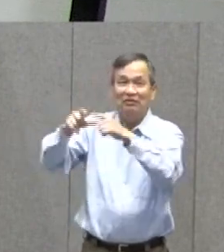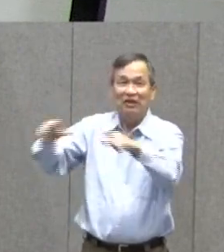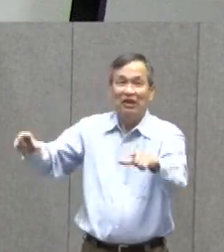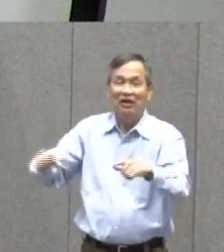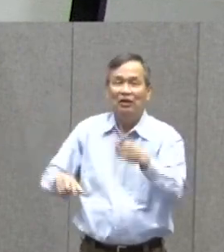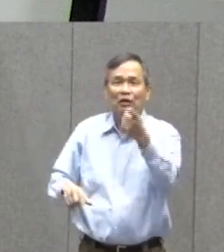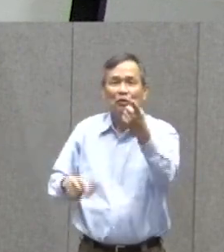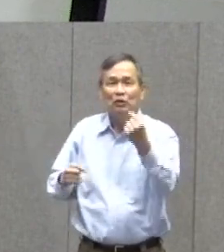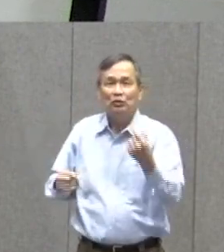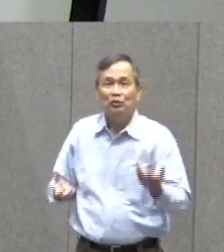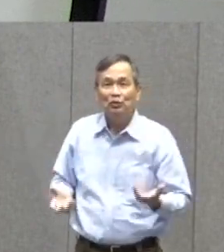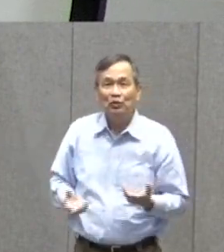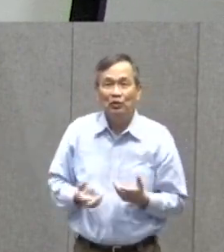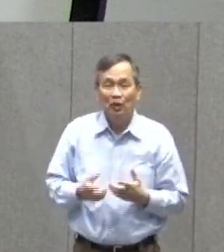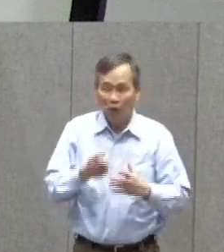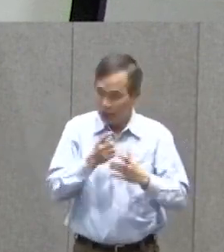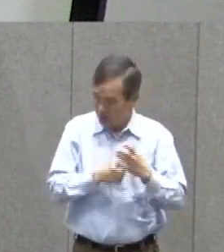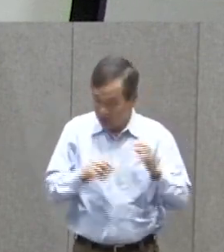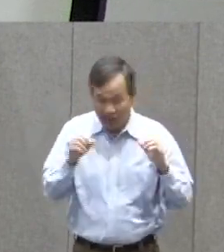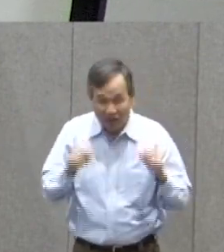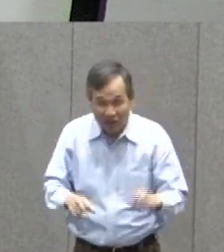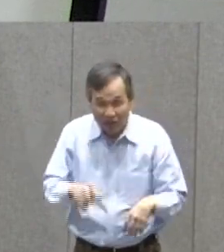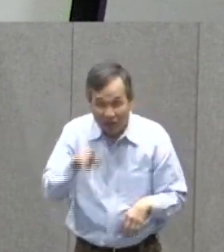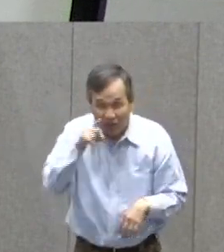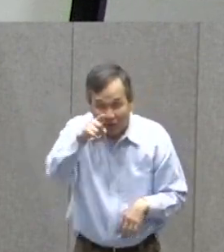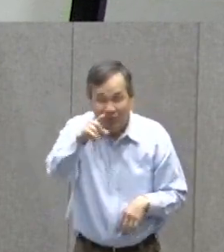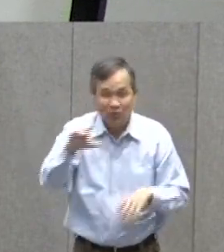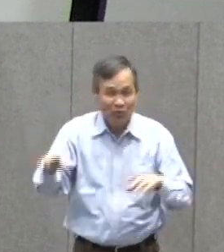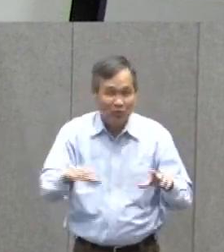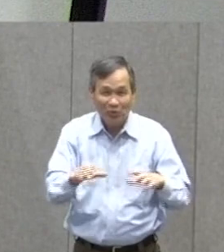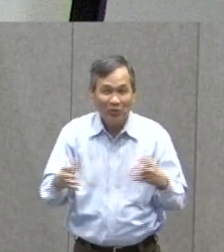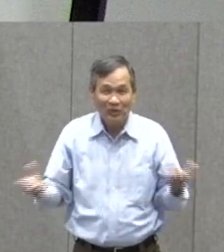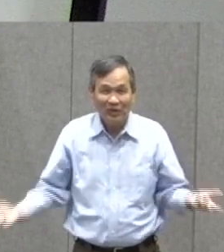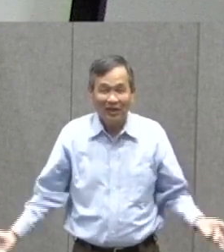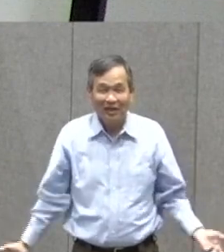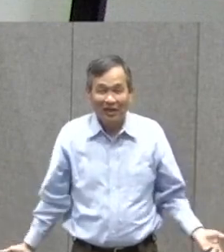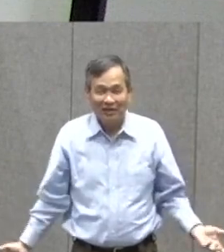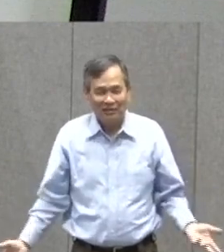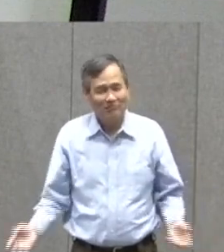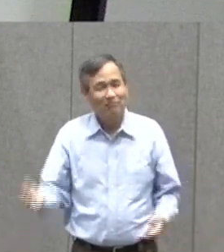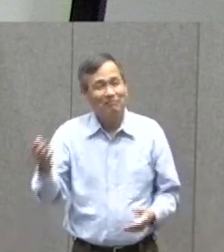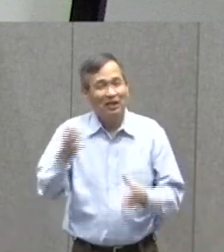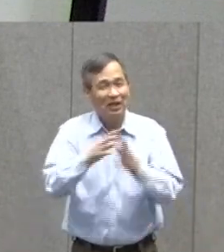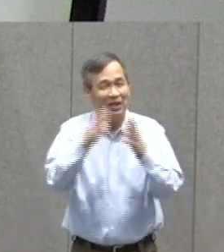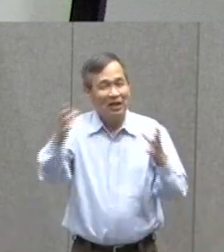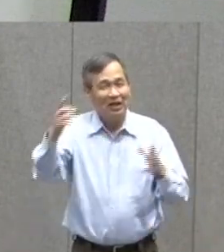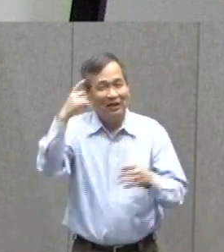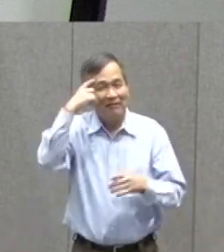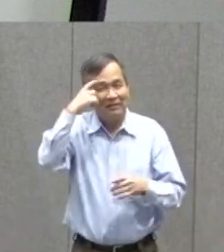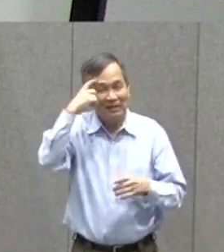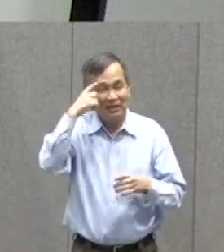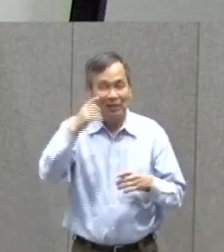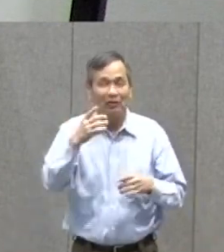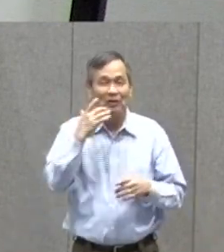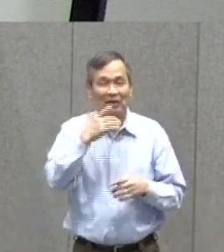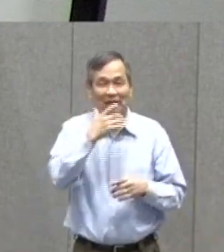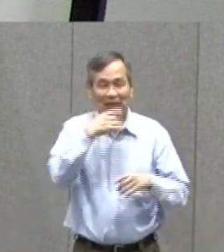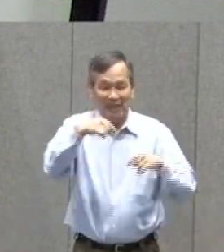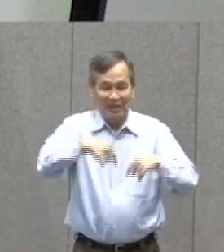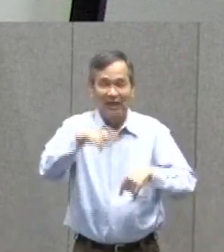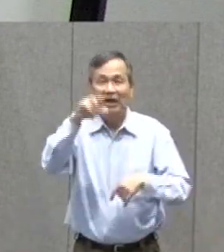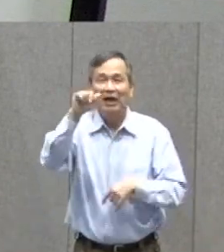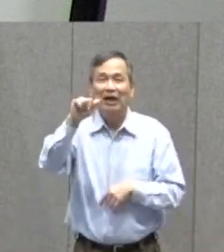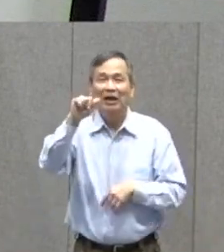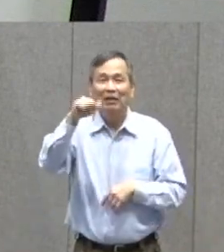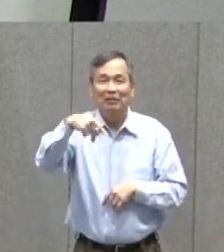What community members? So there's a lot of things to think about in that. And we're fortunate that in Albuquerque Public Schools, we do have